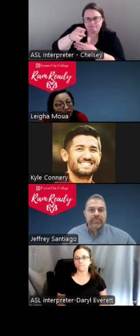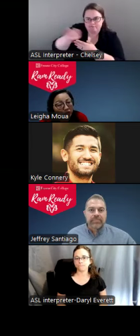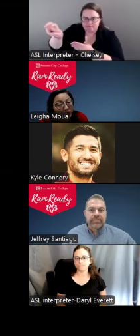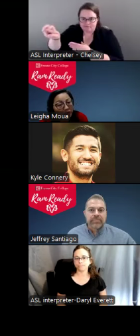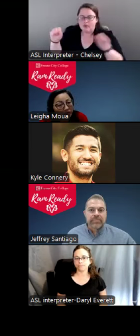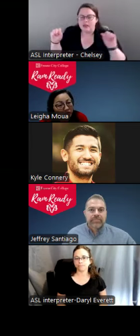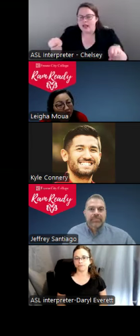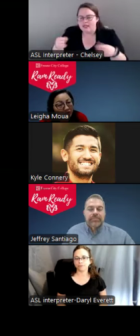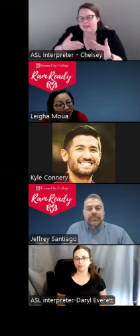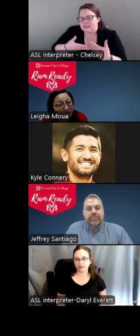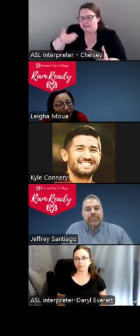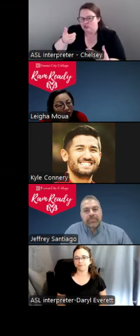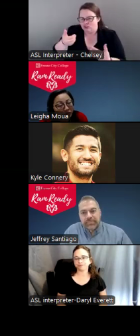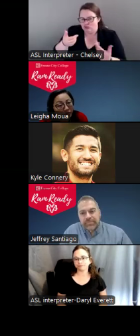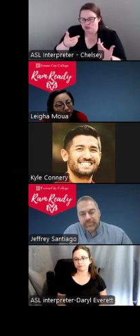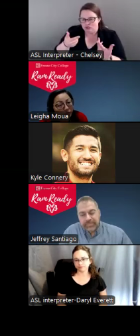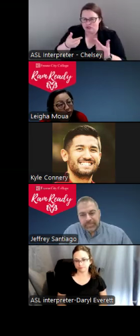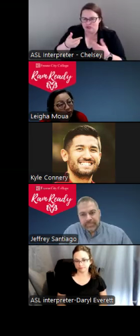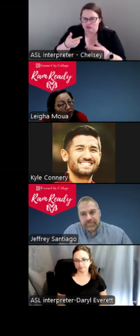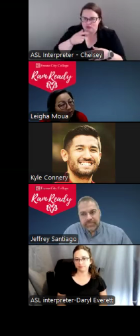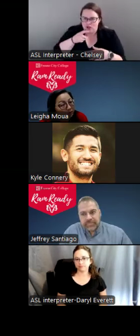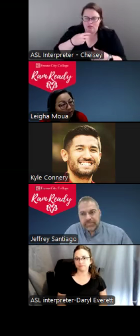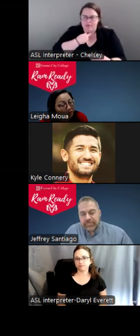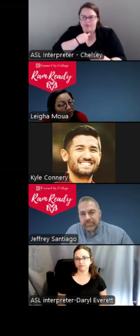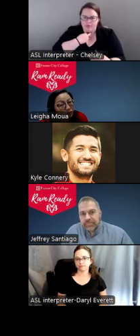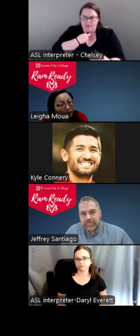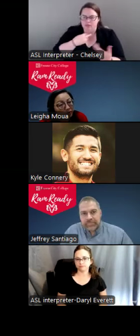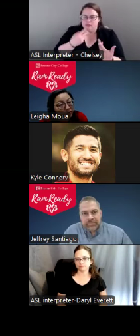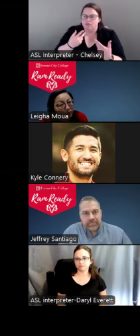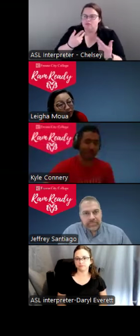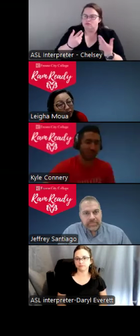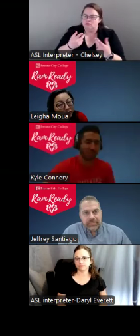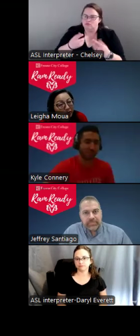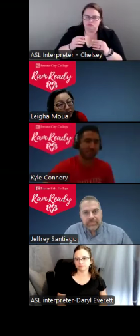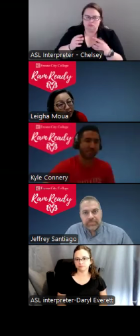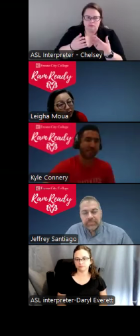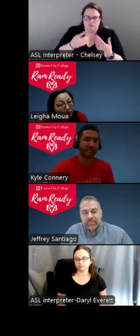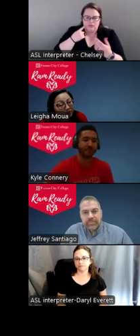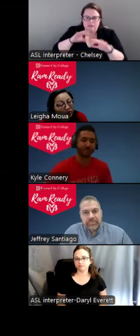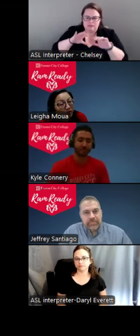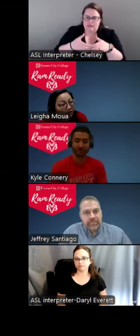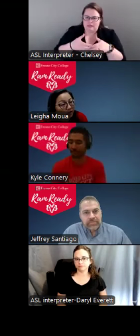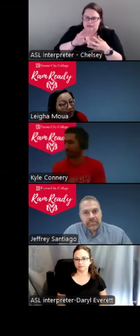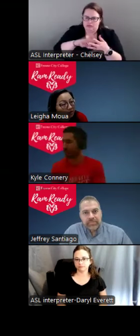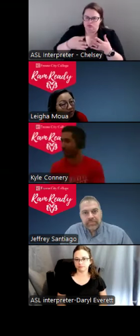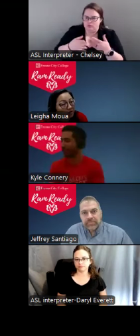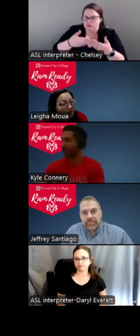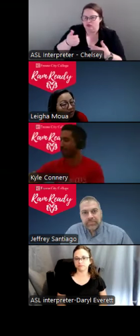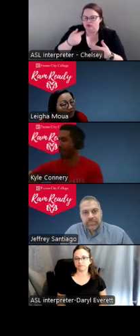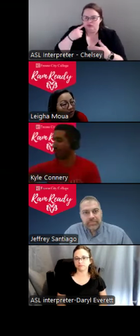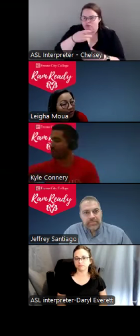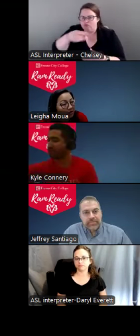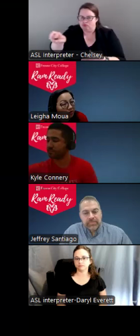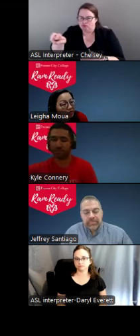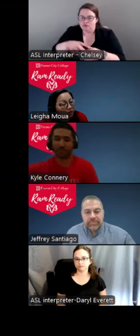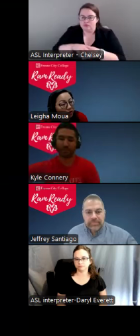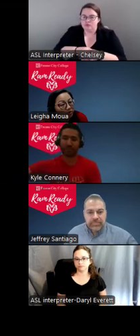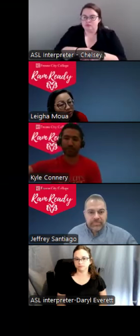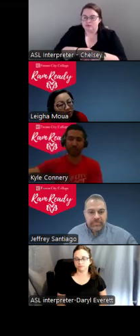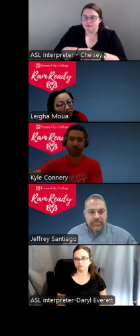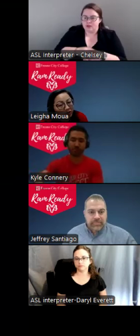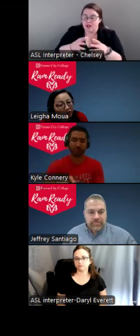an easier transition for you to move from like one career path to another, because a lot of the